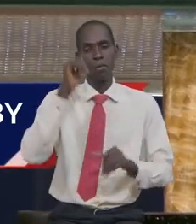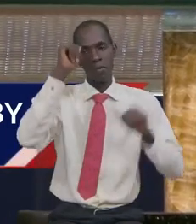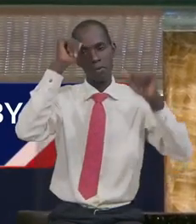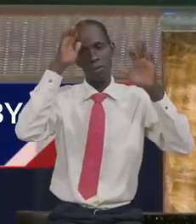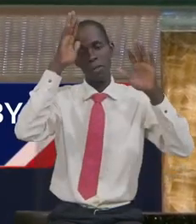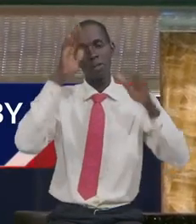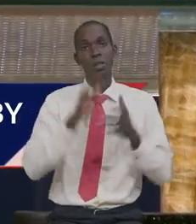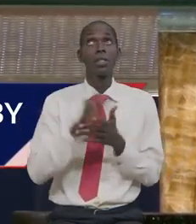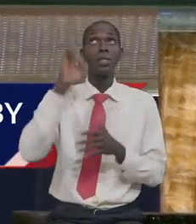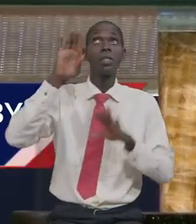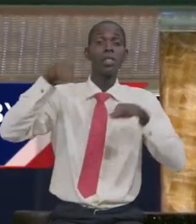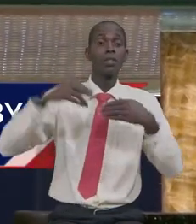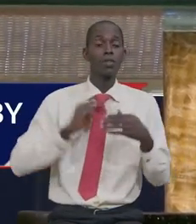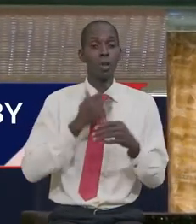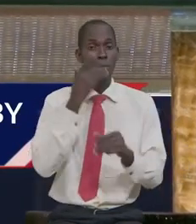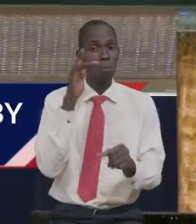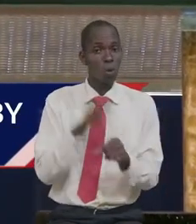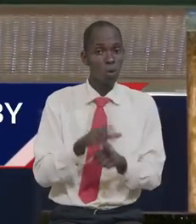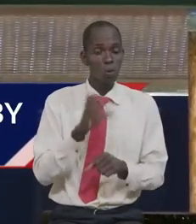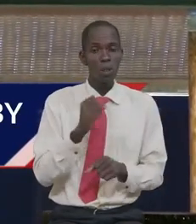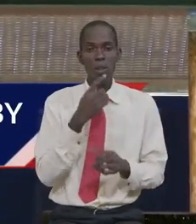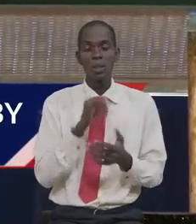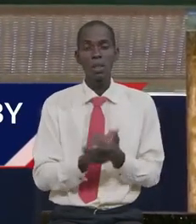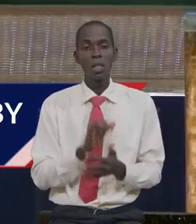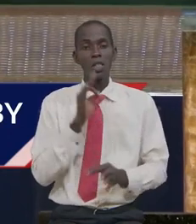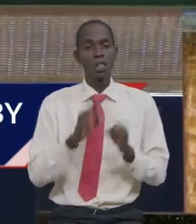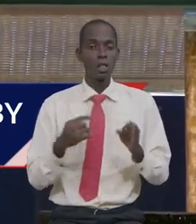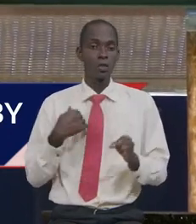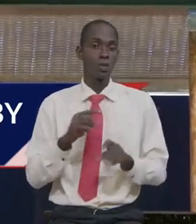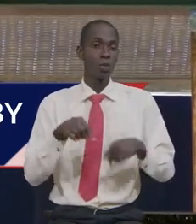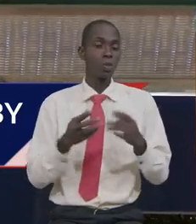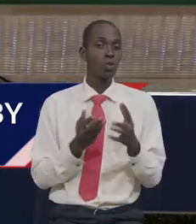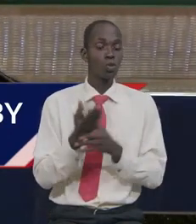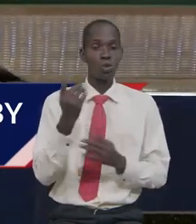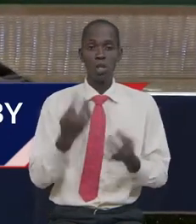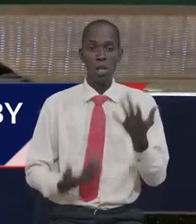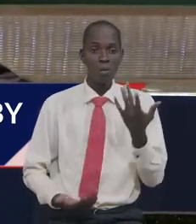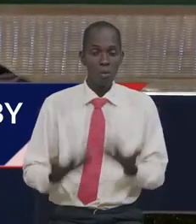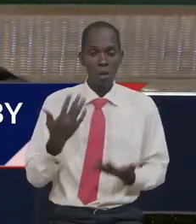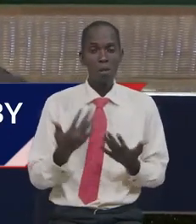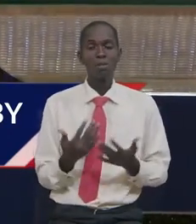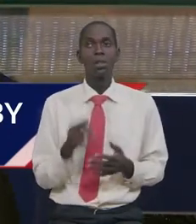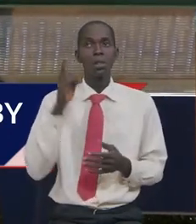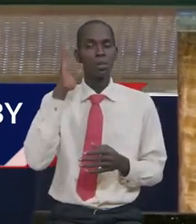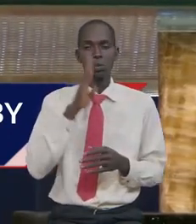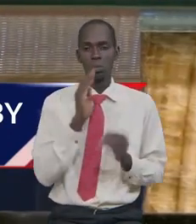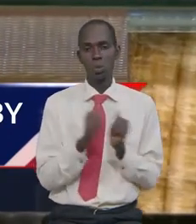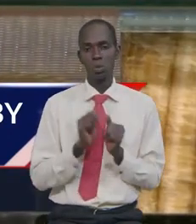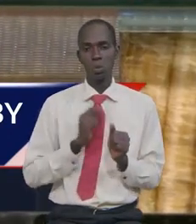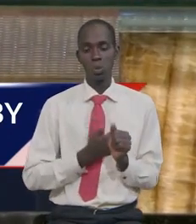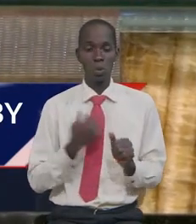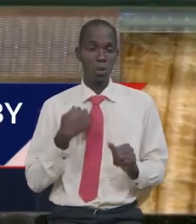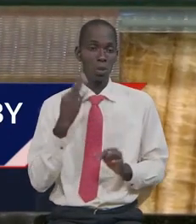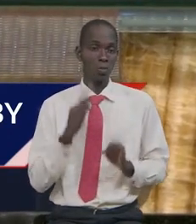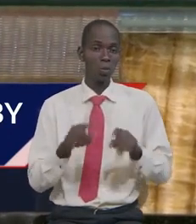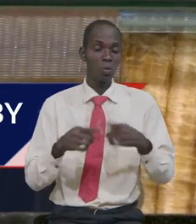us promises that when we go through the fire, he'll be with us. We go through water, he'll go with us. He'll be with